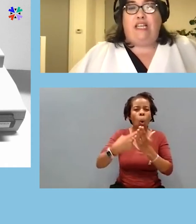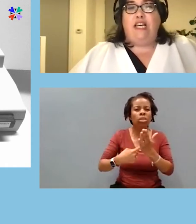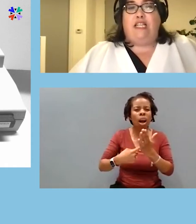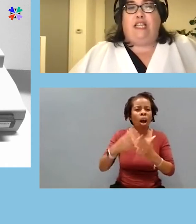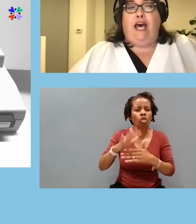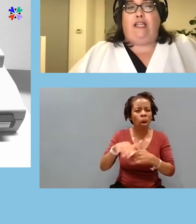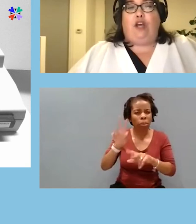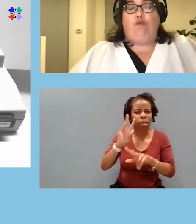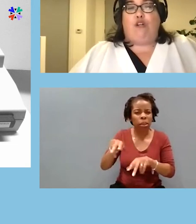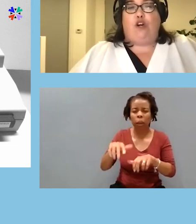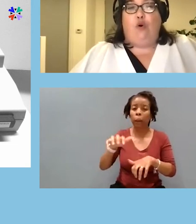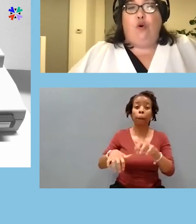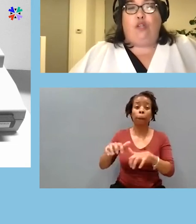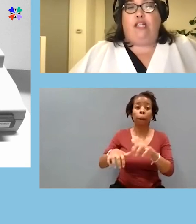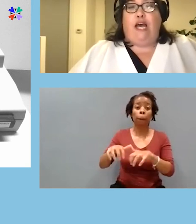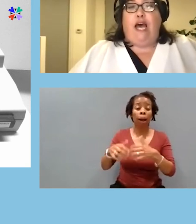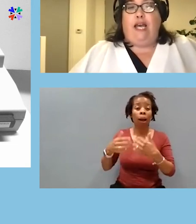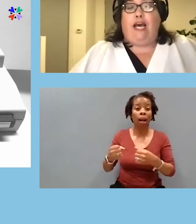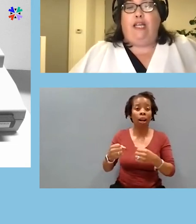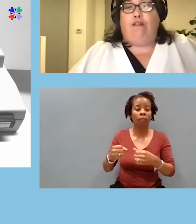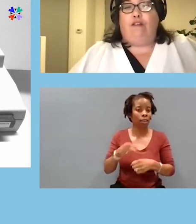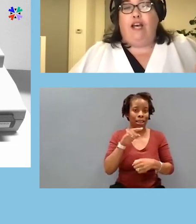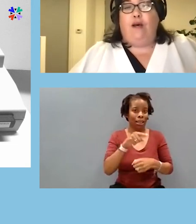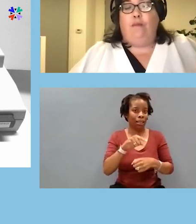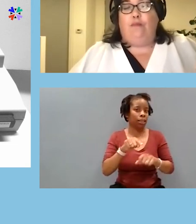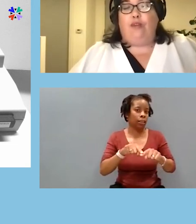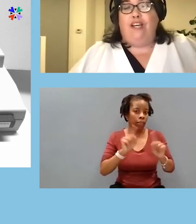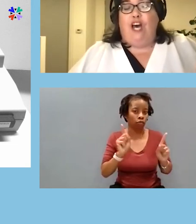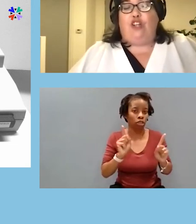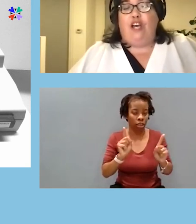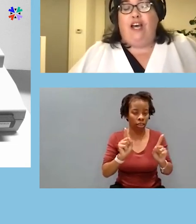machine that recorded a kind of